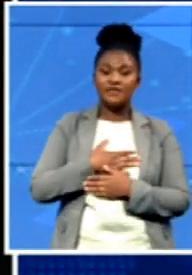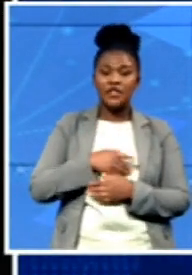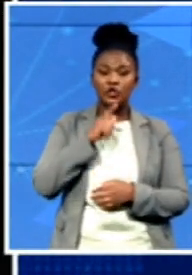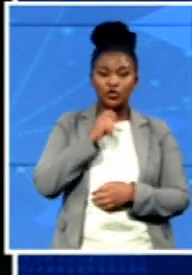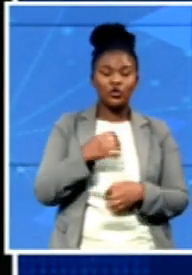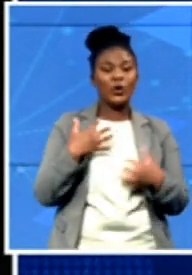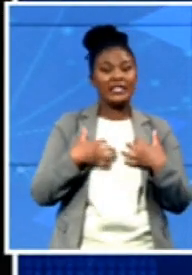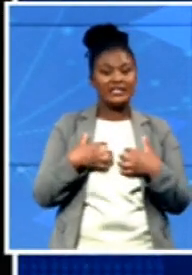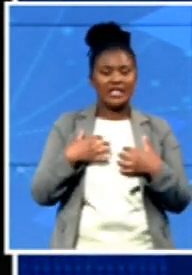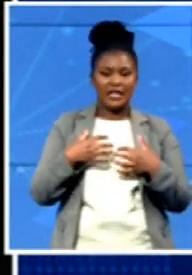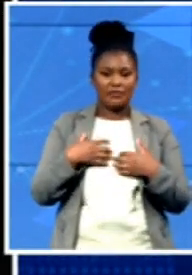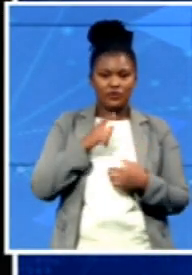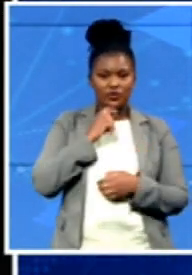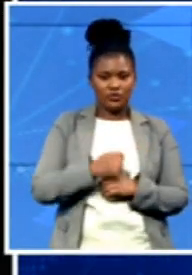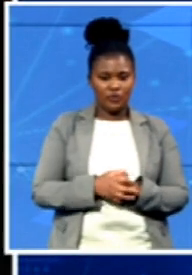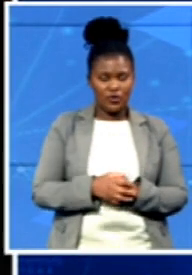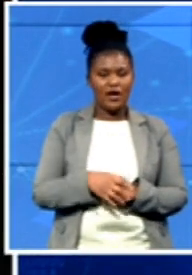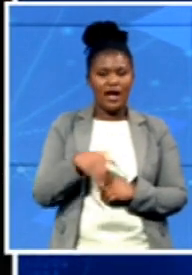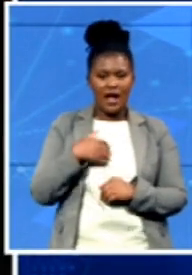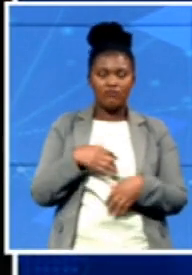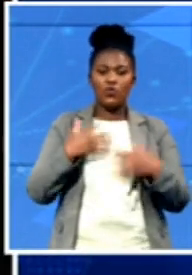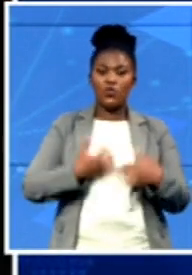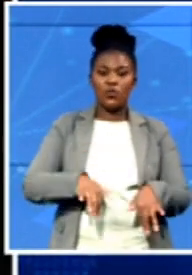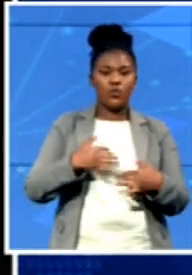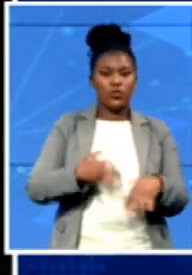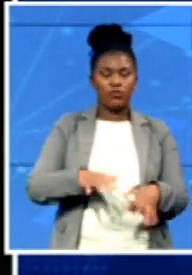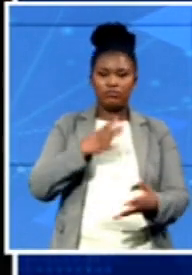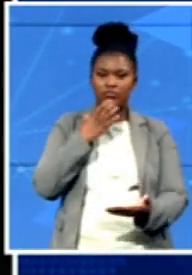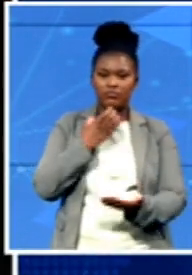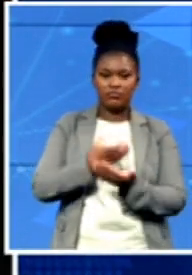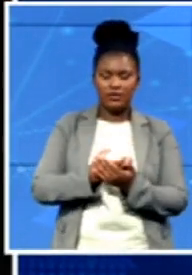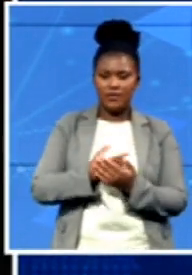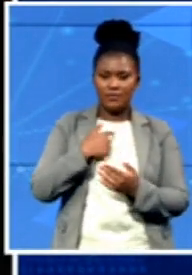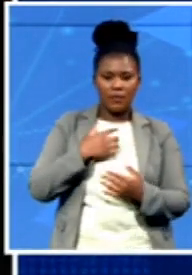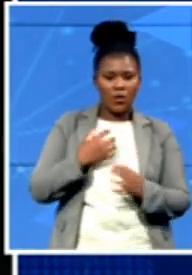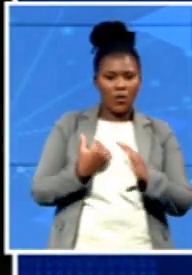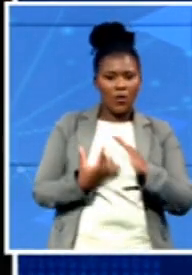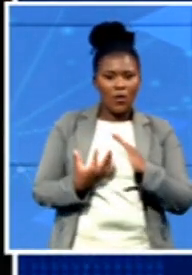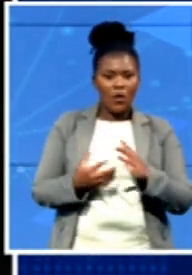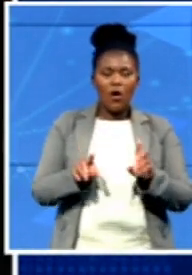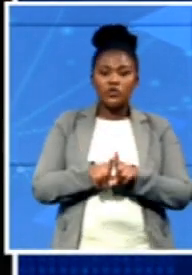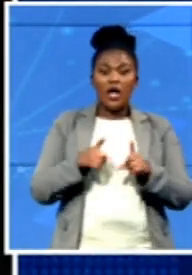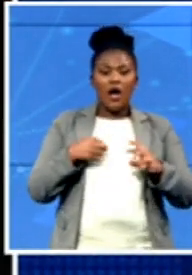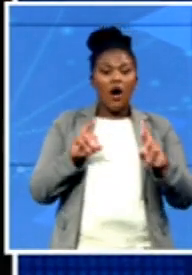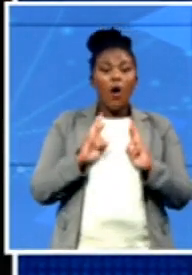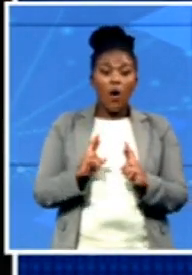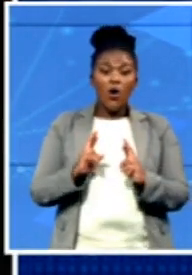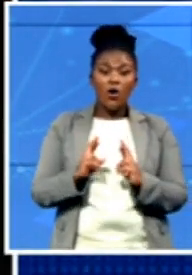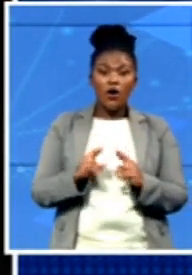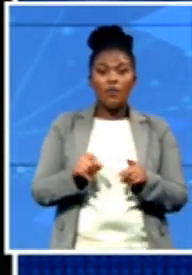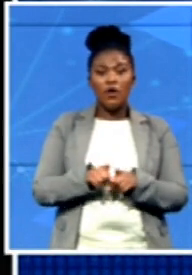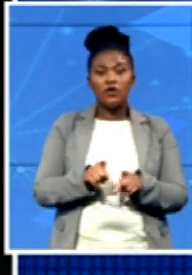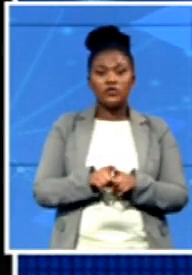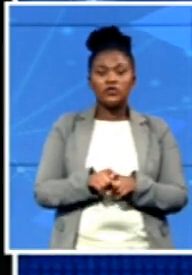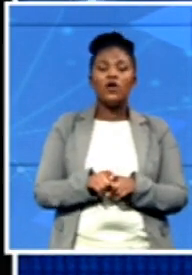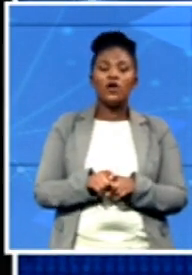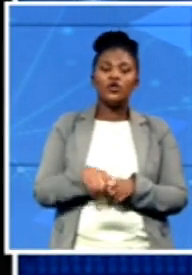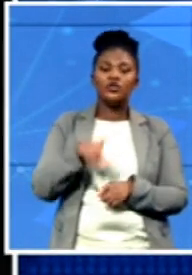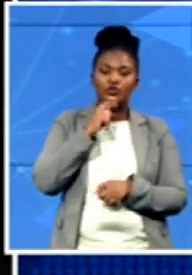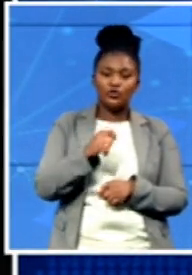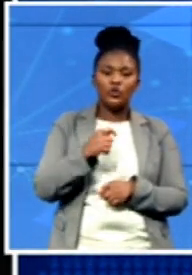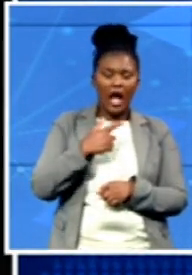very optimistic, very hopeful, but at the same time, I'm also very realistic of